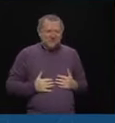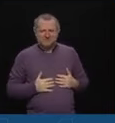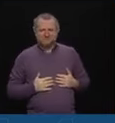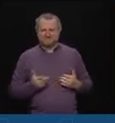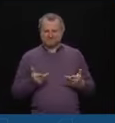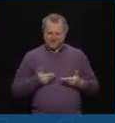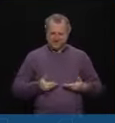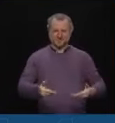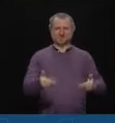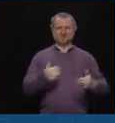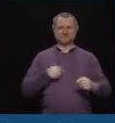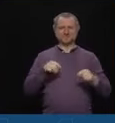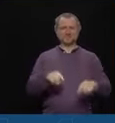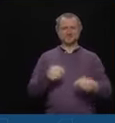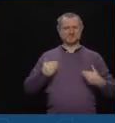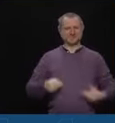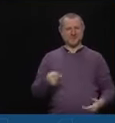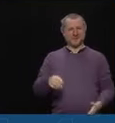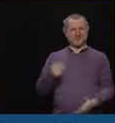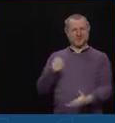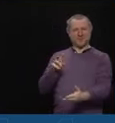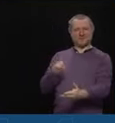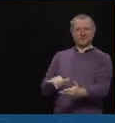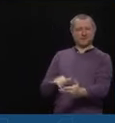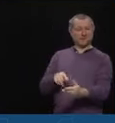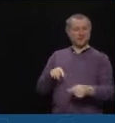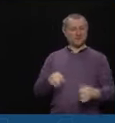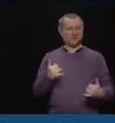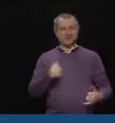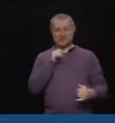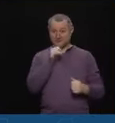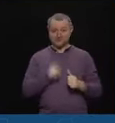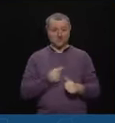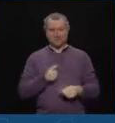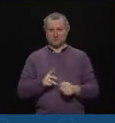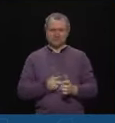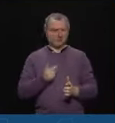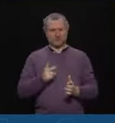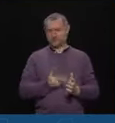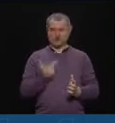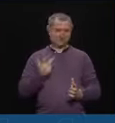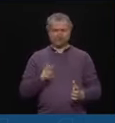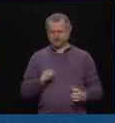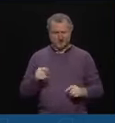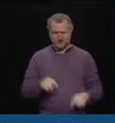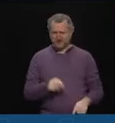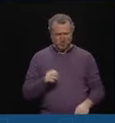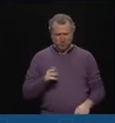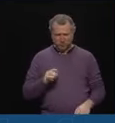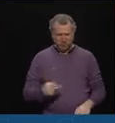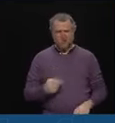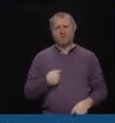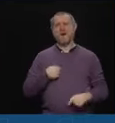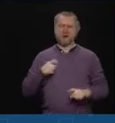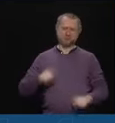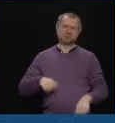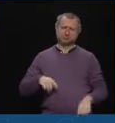no, this is not my first time, not my second time, not my third time. I come here a lot because I really believe in this